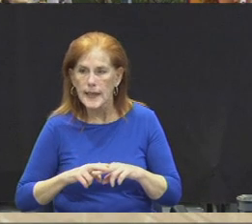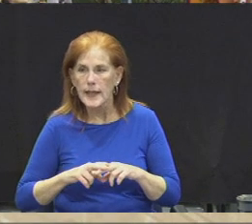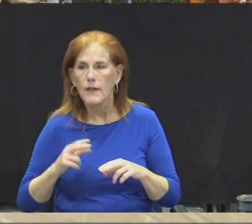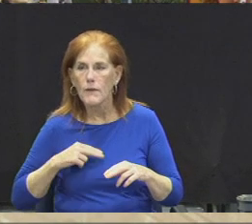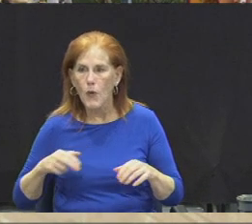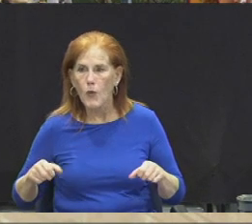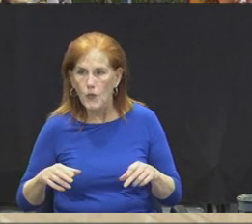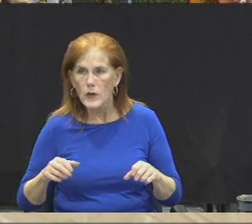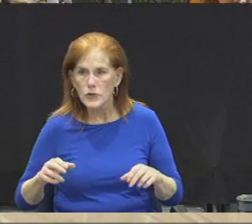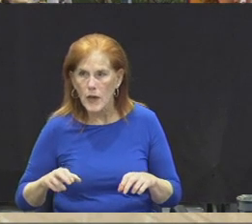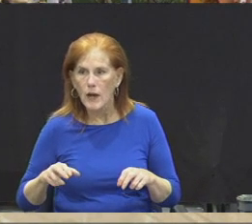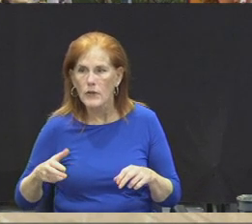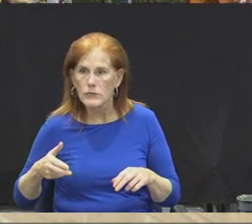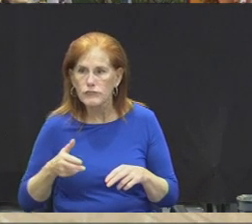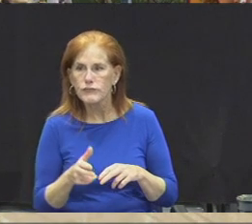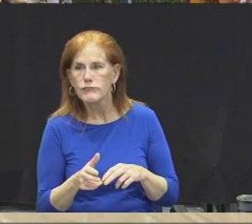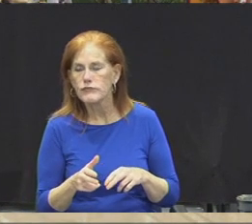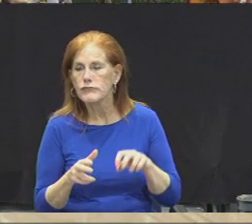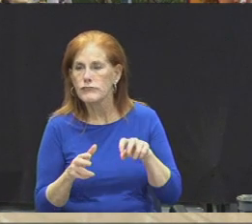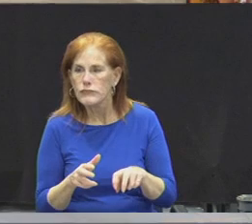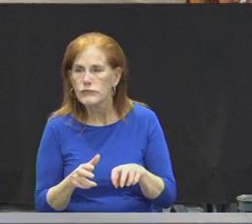gathering spaces.